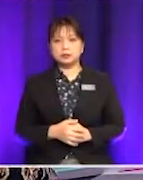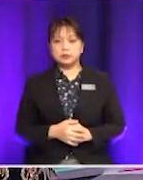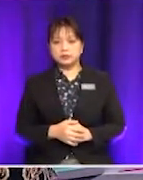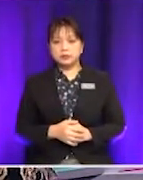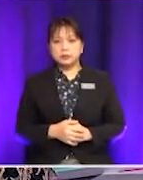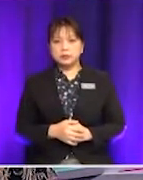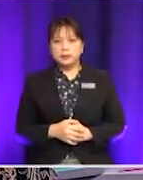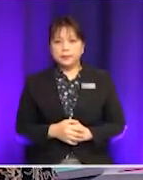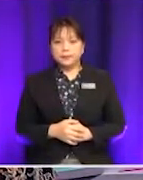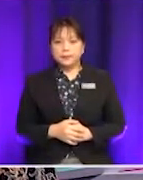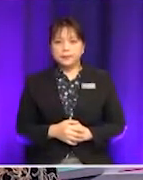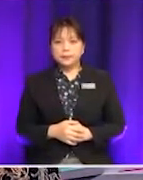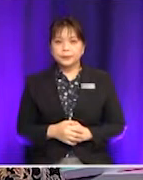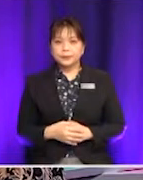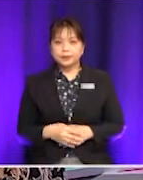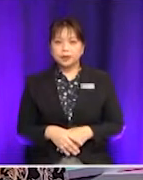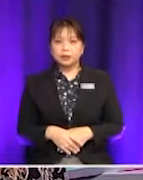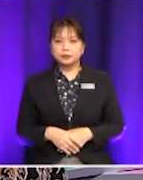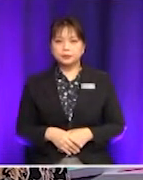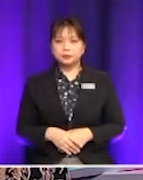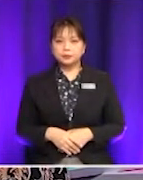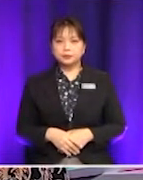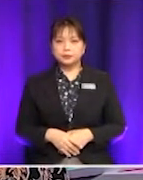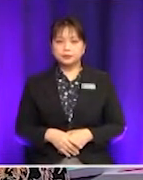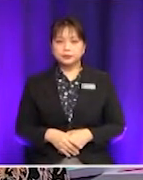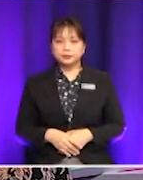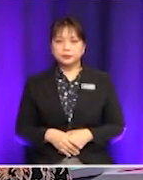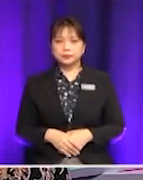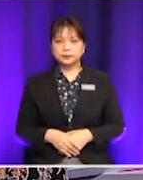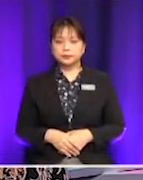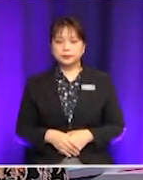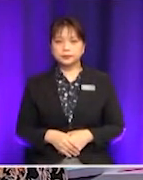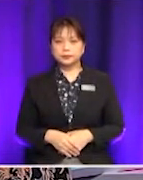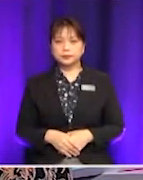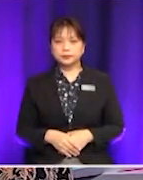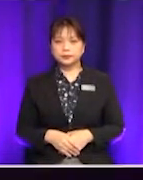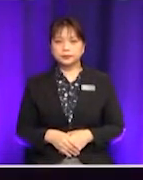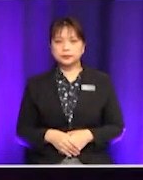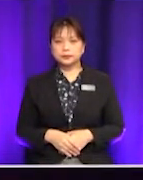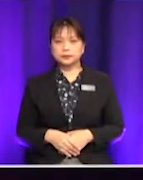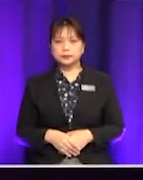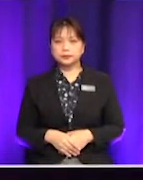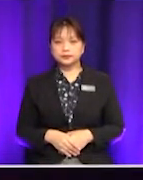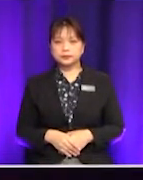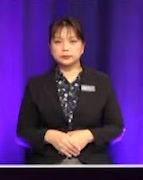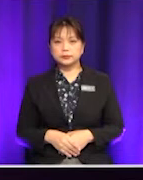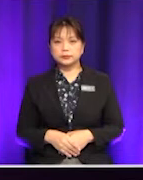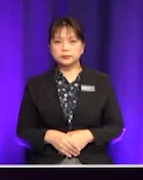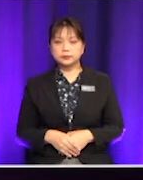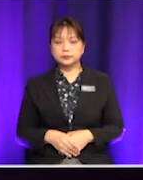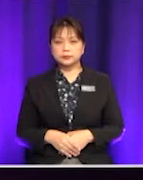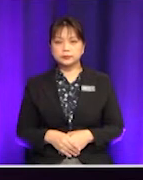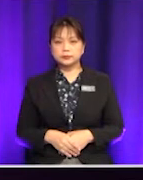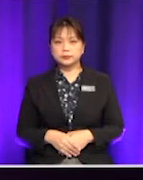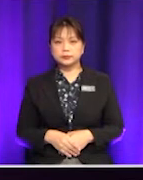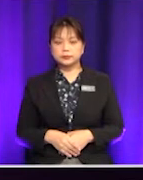you're totally lost in the first round. So second round will be a comeback. You need to tick the words that you heard and you choose the